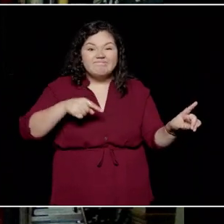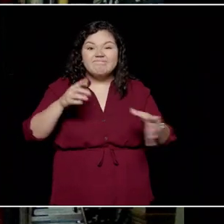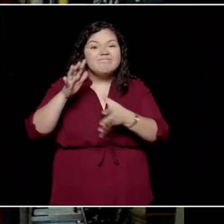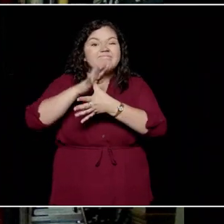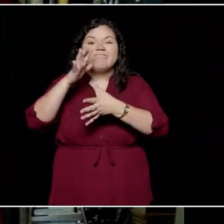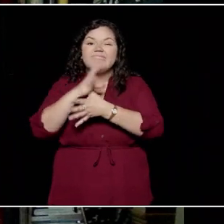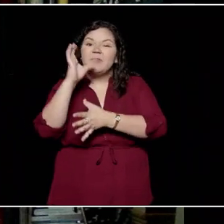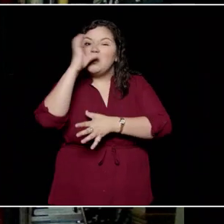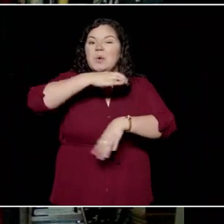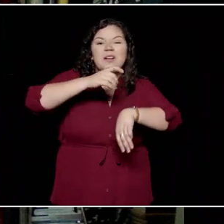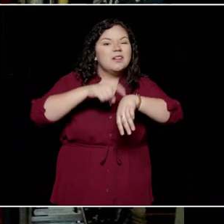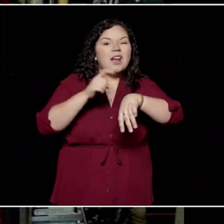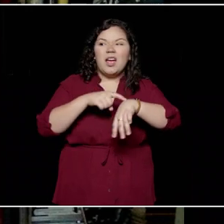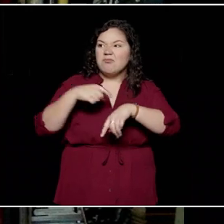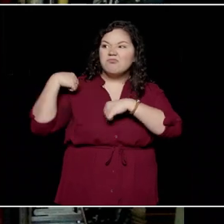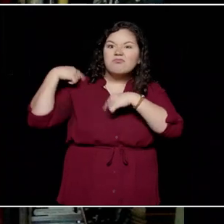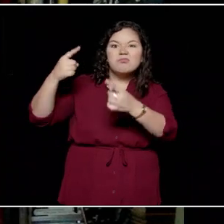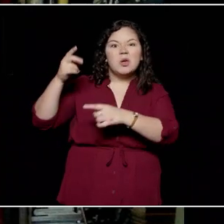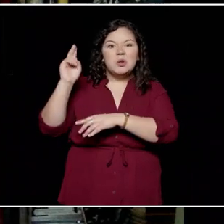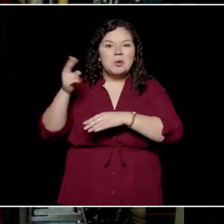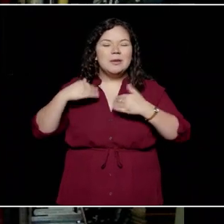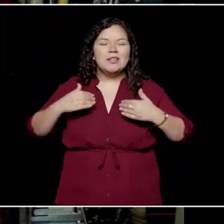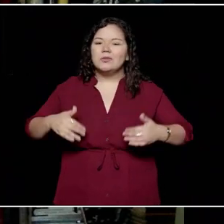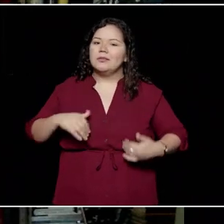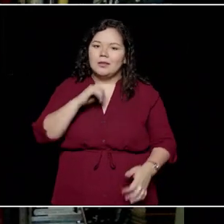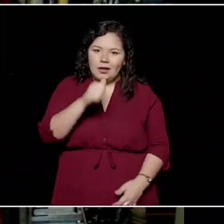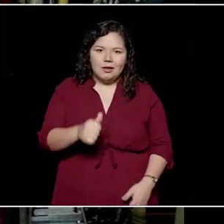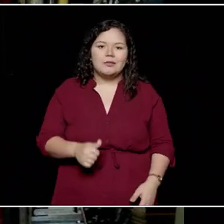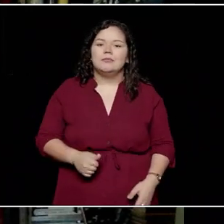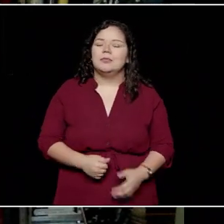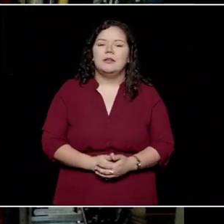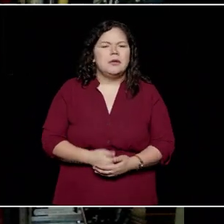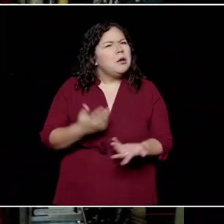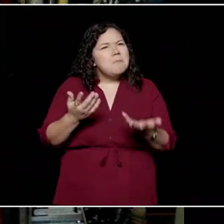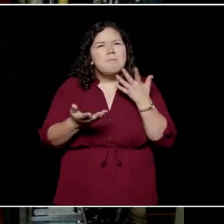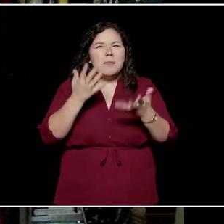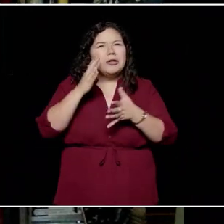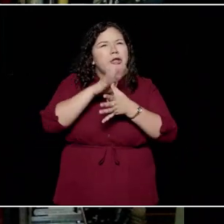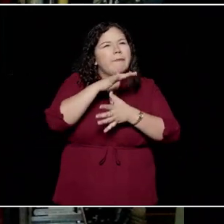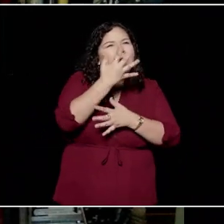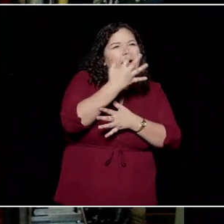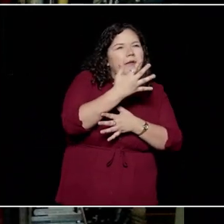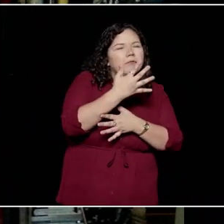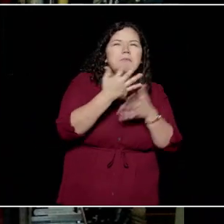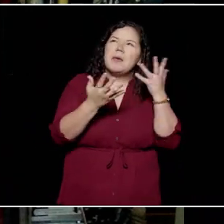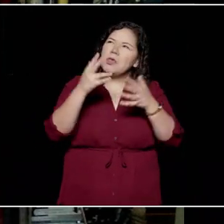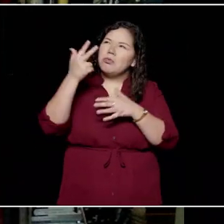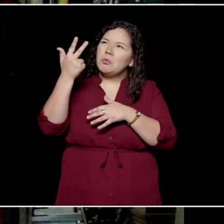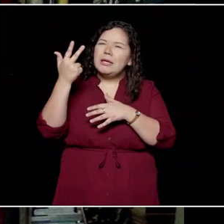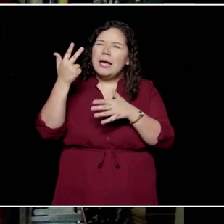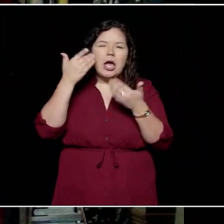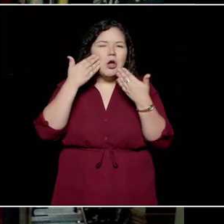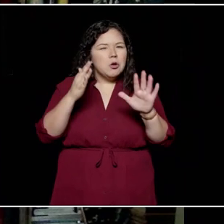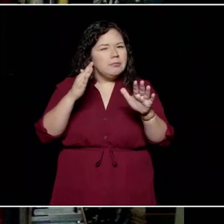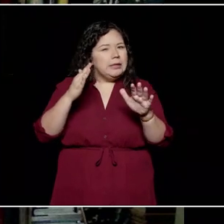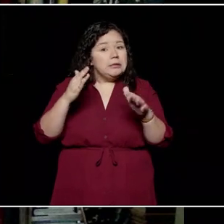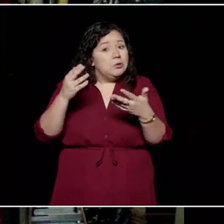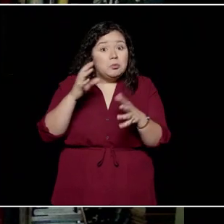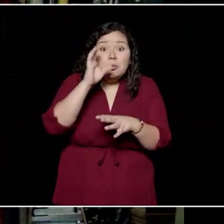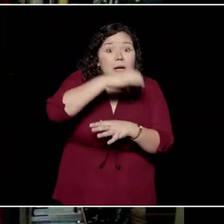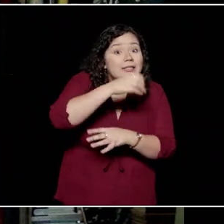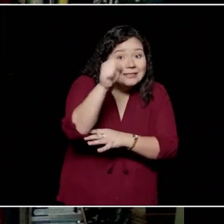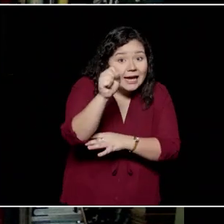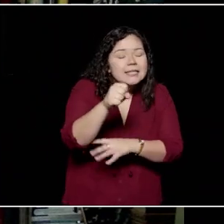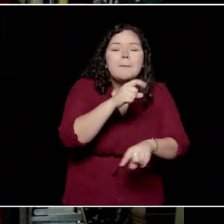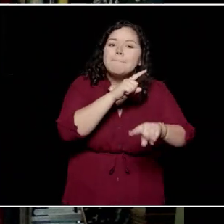strangest period in human history. It's definitely top five, maybe even top three. Not gonna lie, it's way up there.